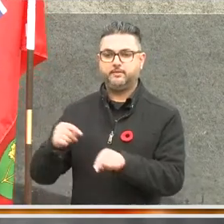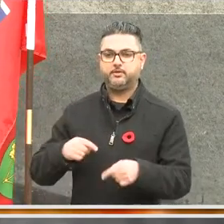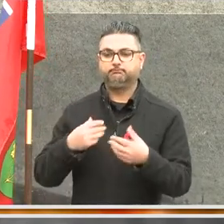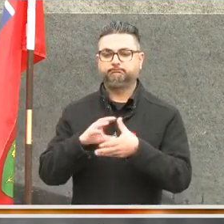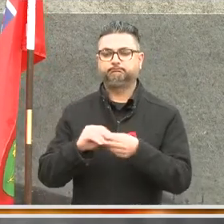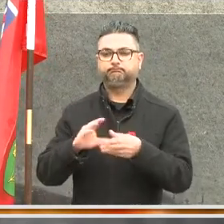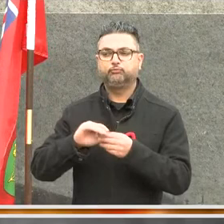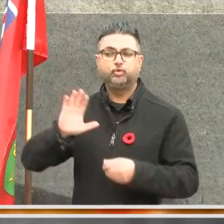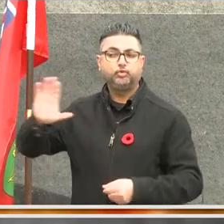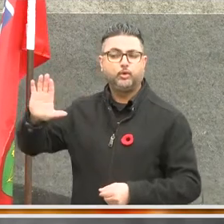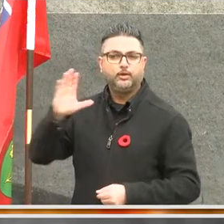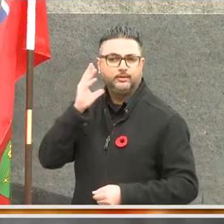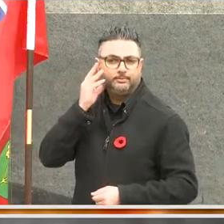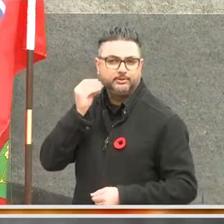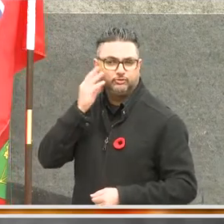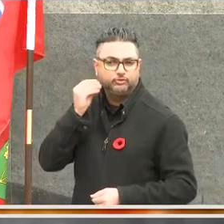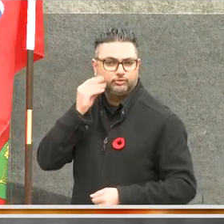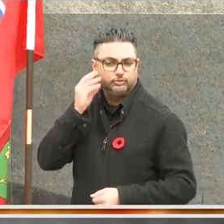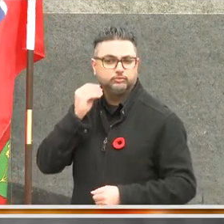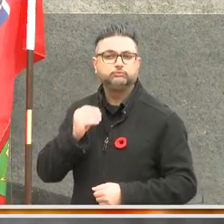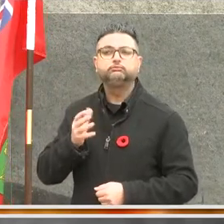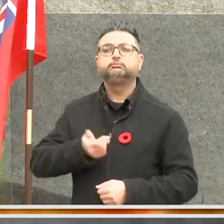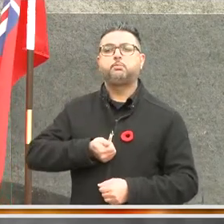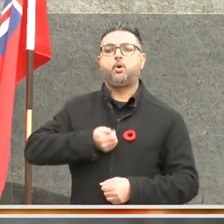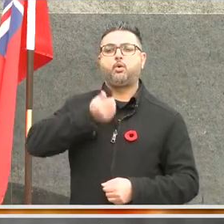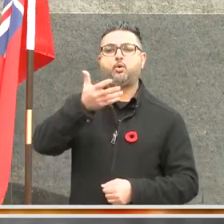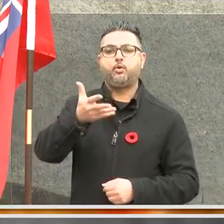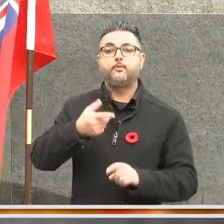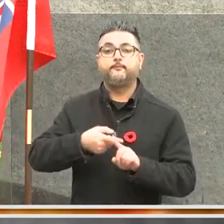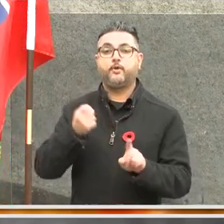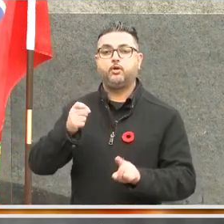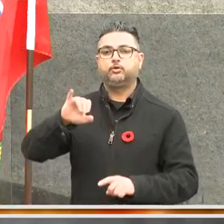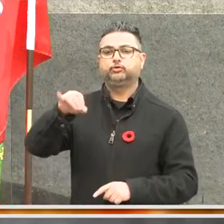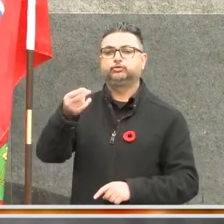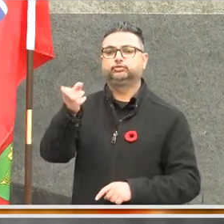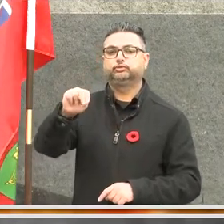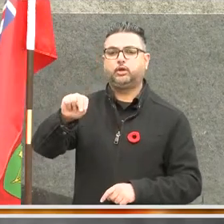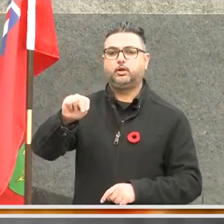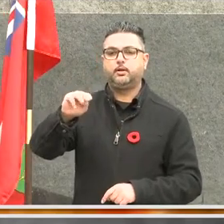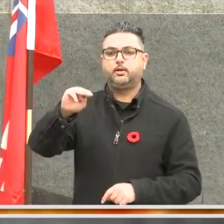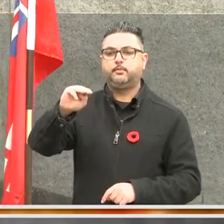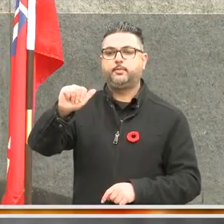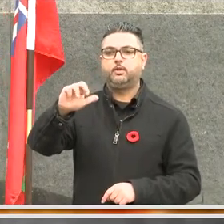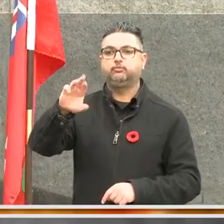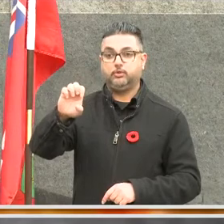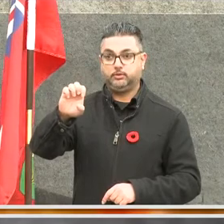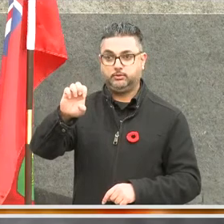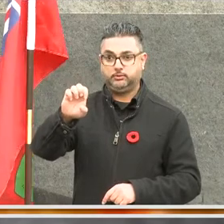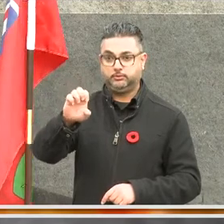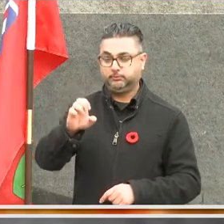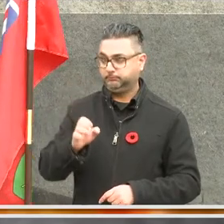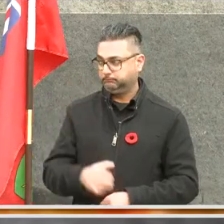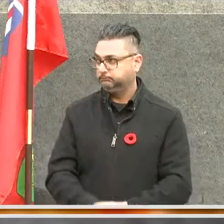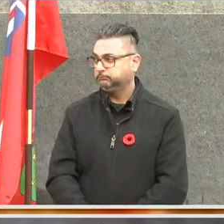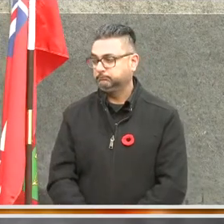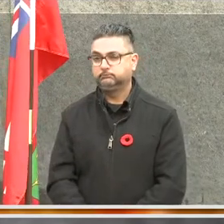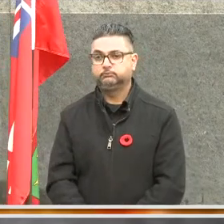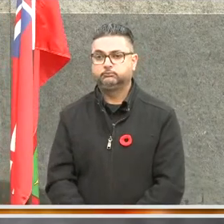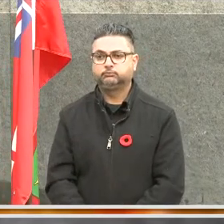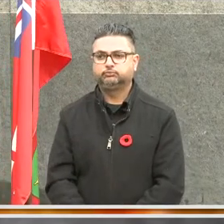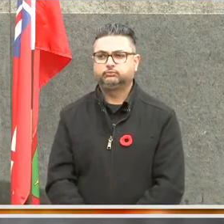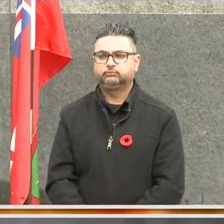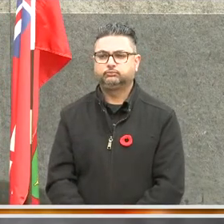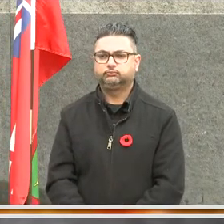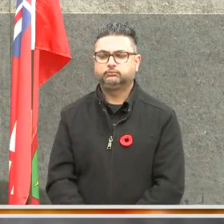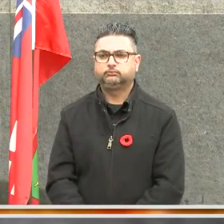John McCrae. Aujourd'hui, les cadets Jacqueline Chen et Audrey Chen se joignent à nous pour rappeler l'expérience du